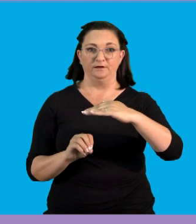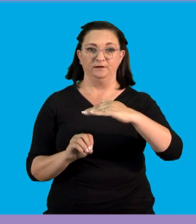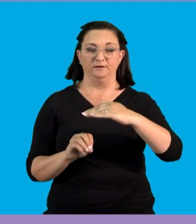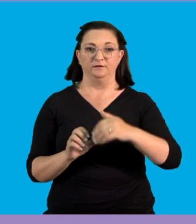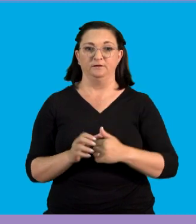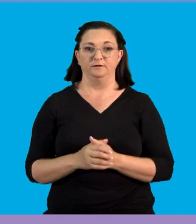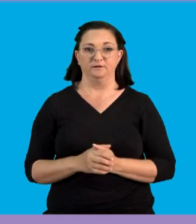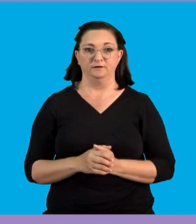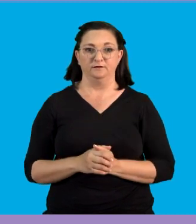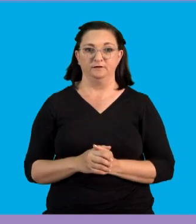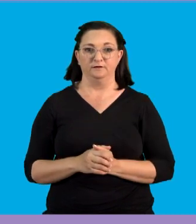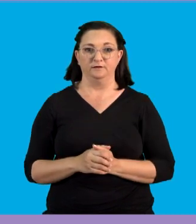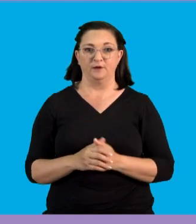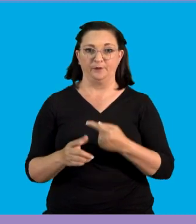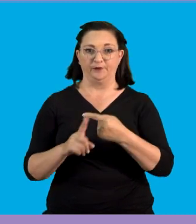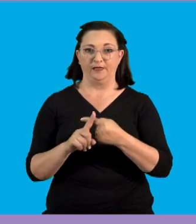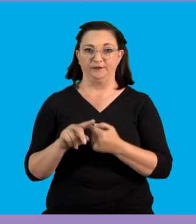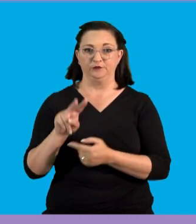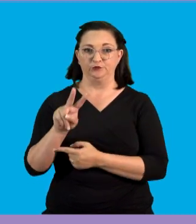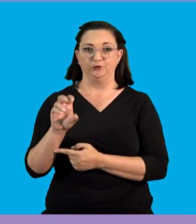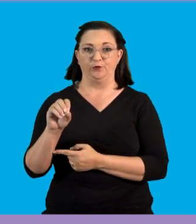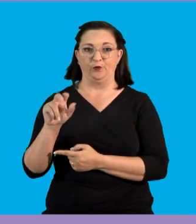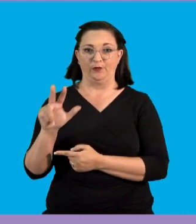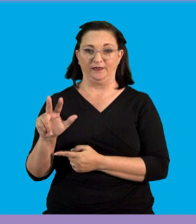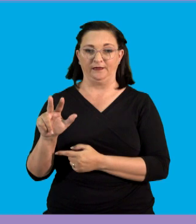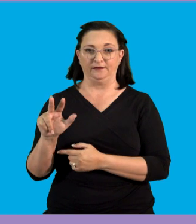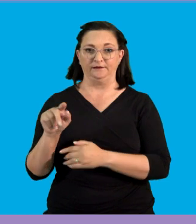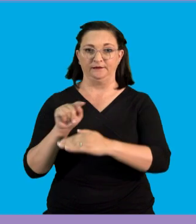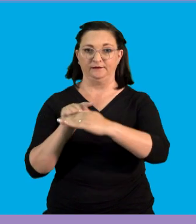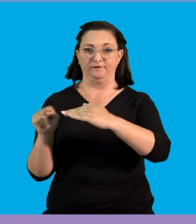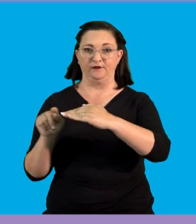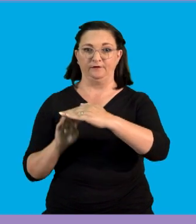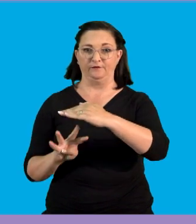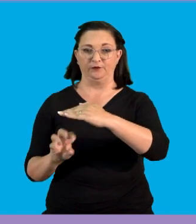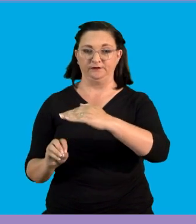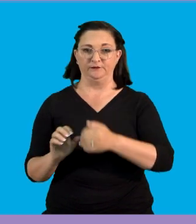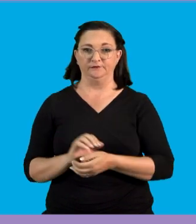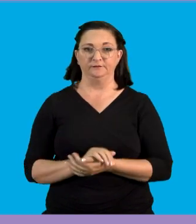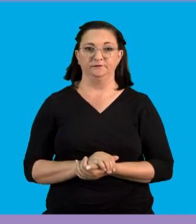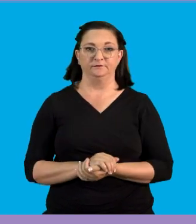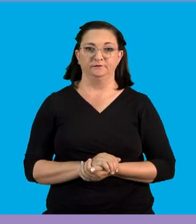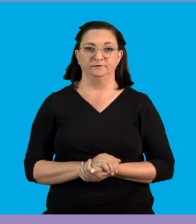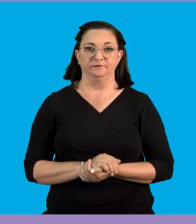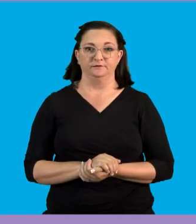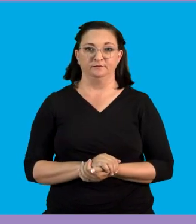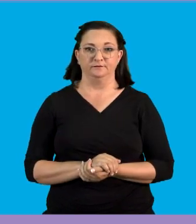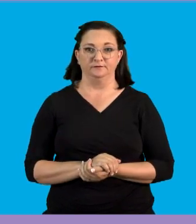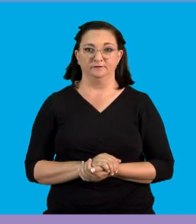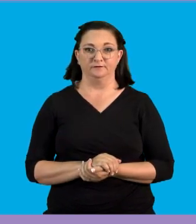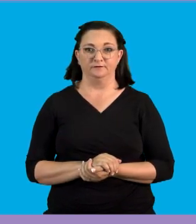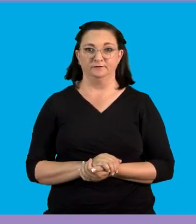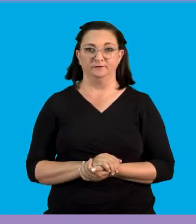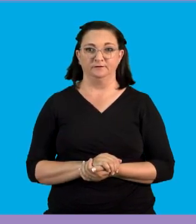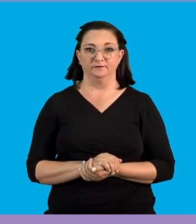plus 208 divided by 40.